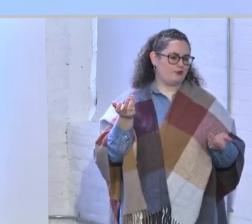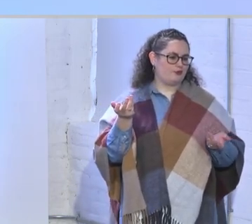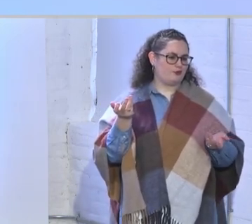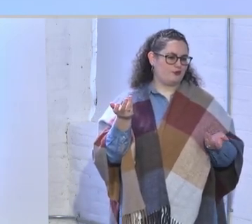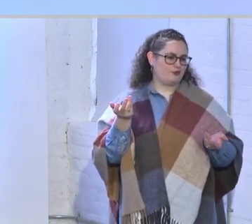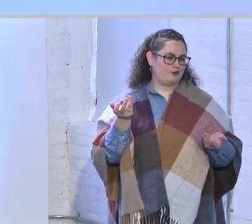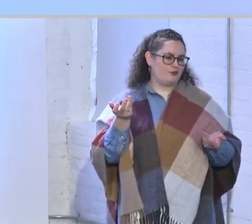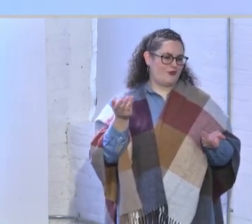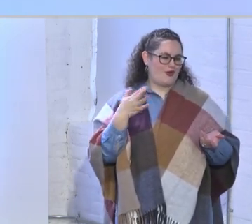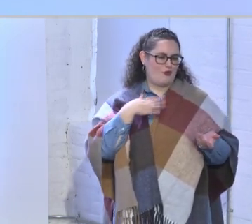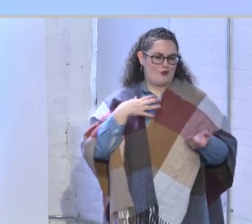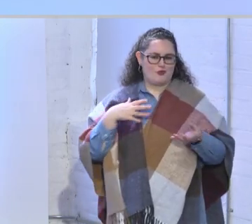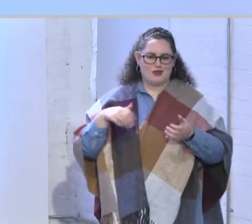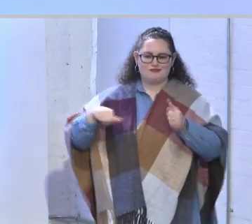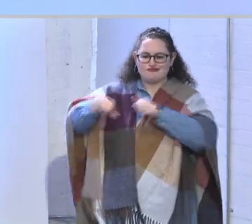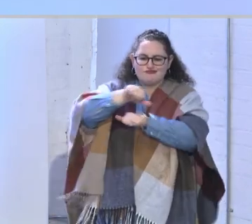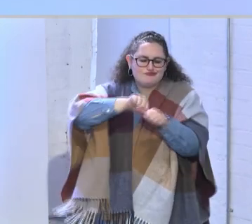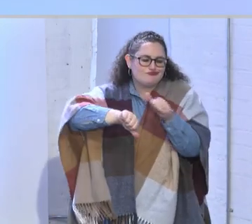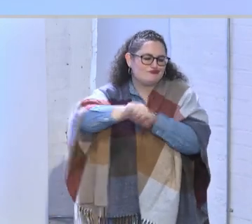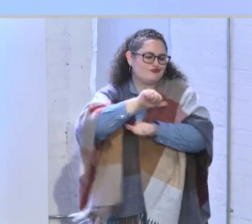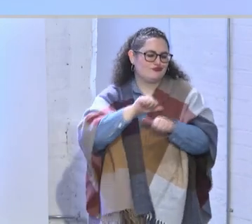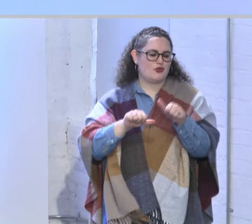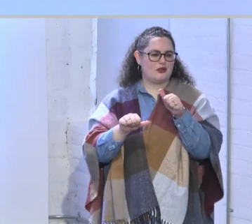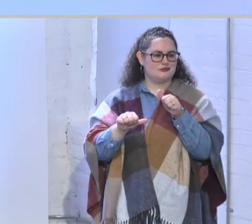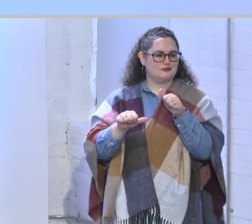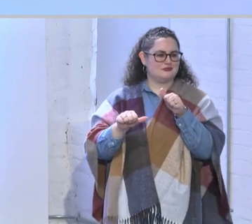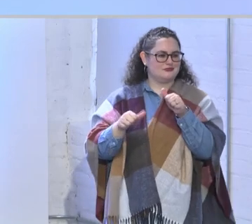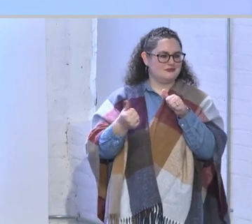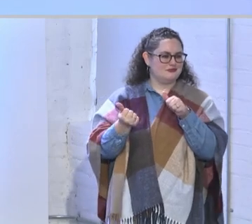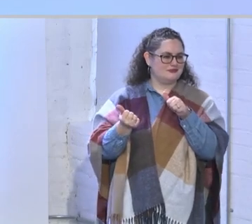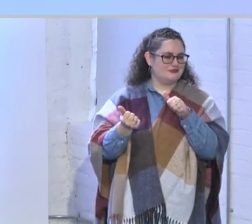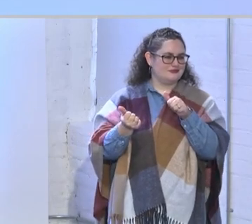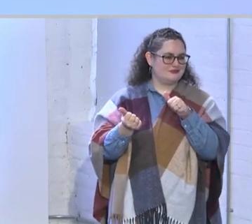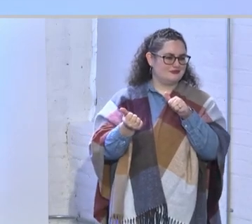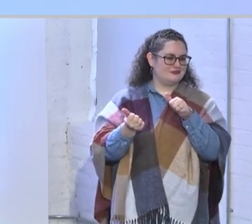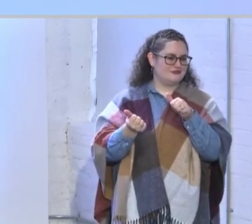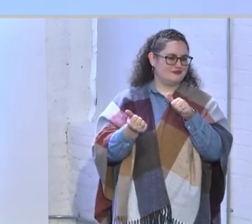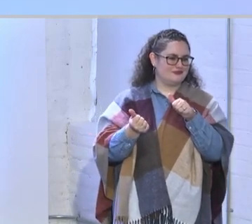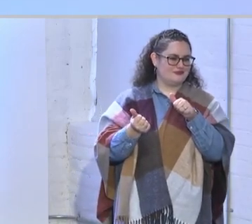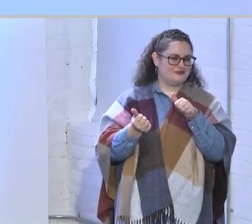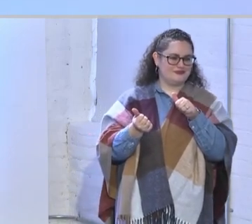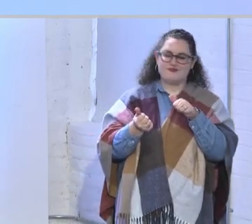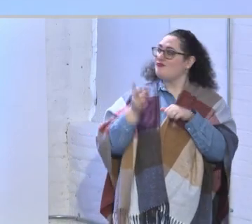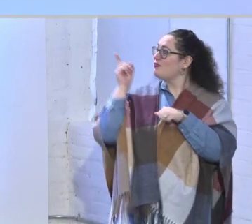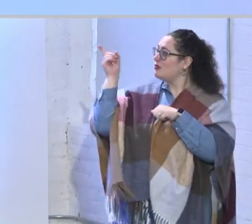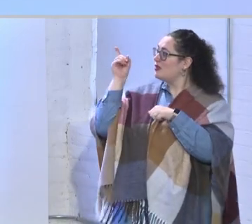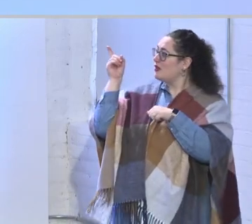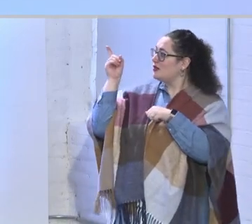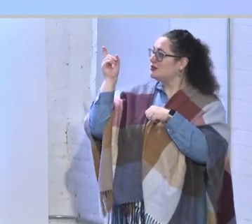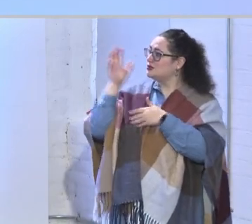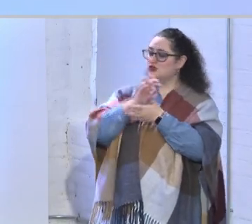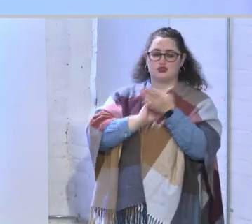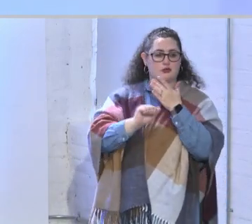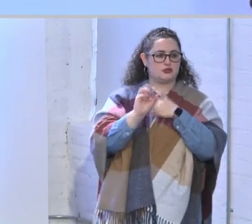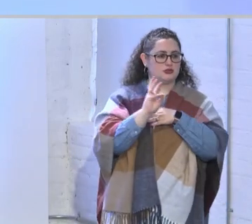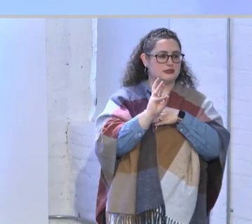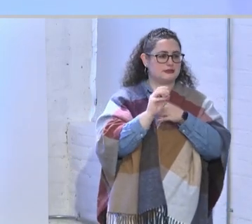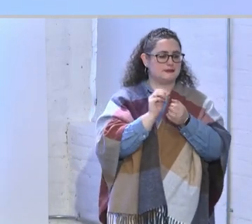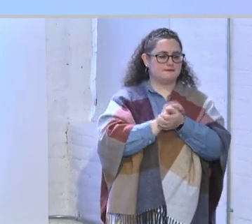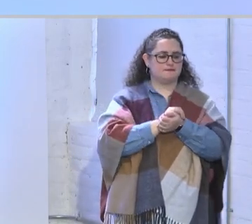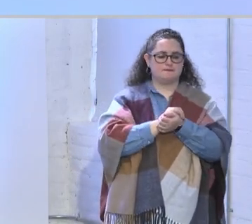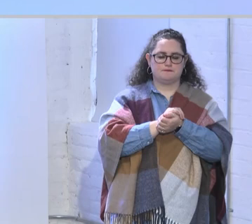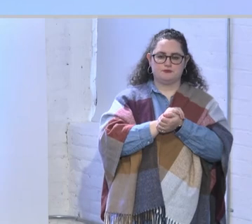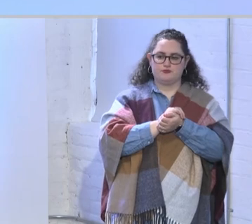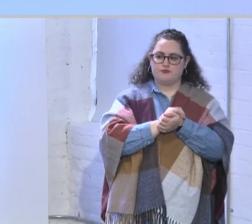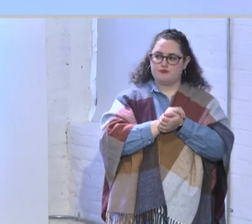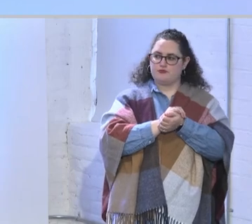are interacting, when we go into our home, when we leave our home. So Deuteronomy chapter 6. Now, as you open your Bible